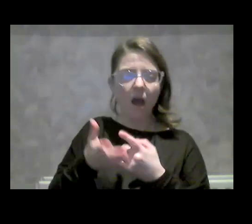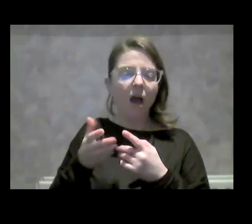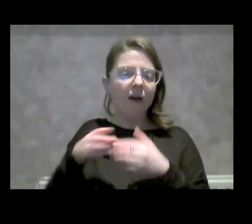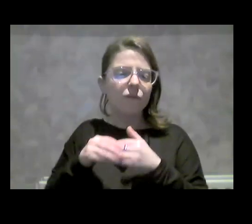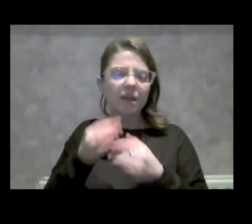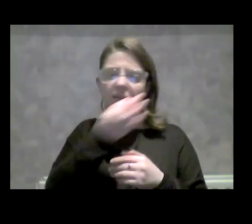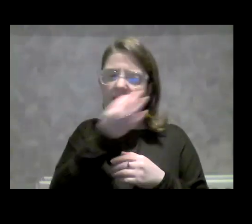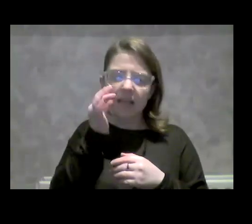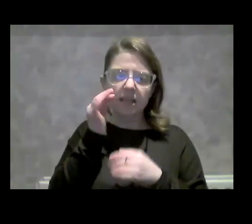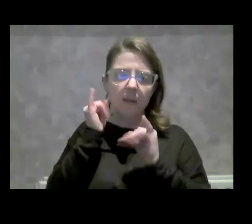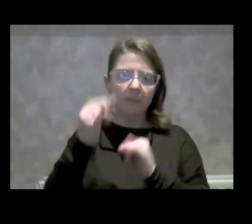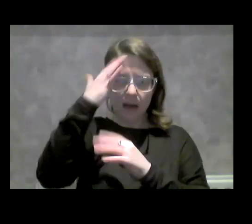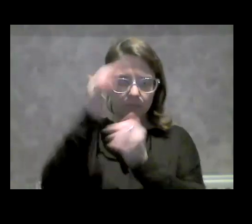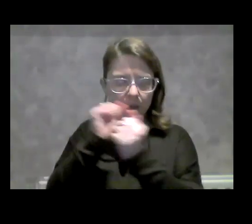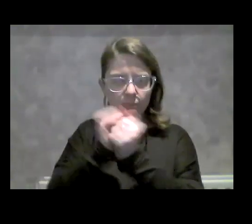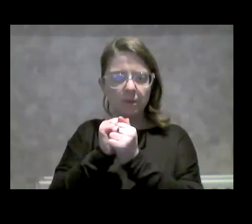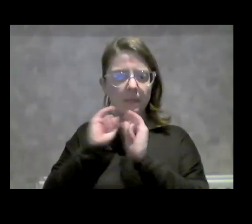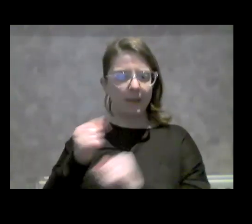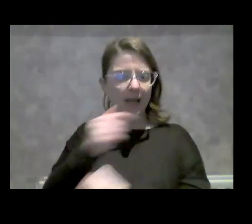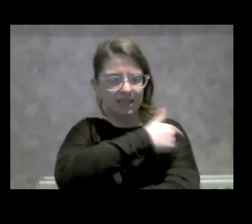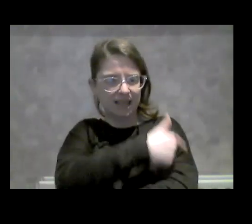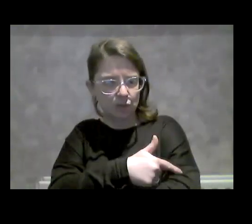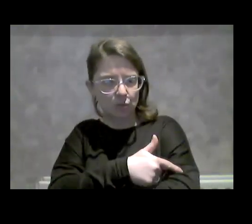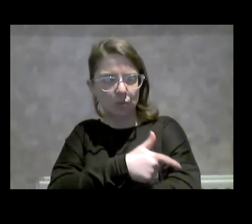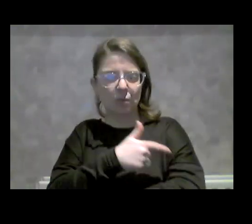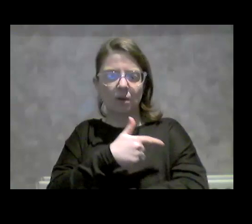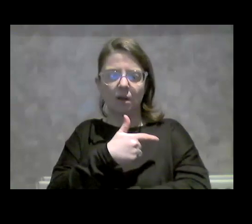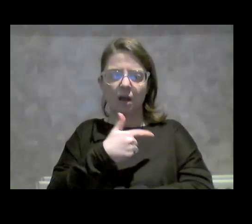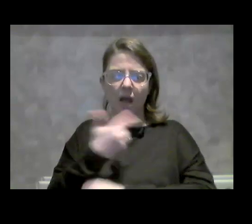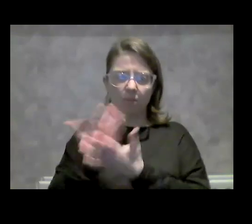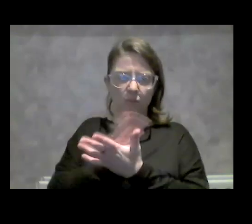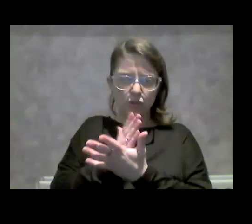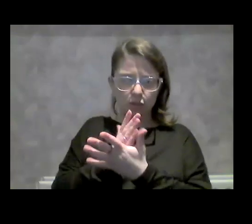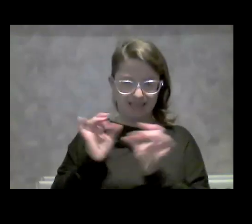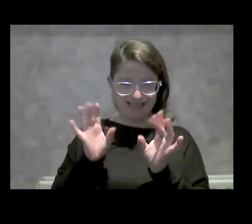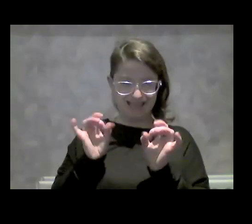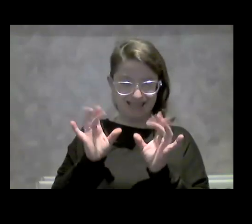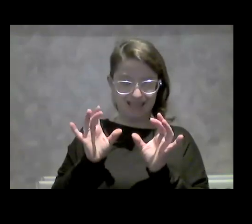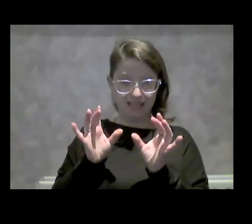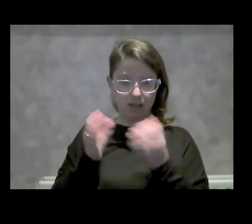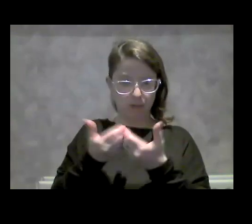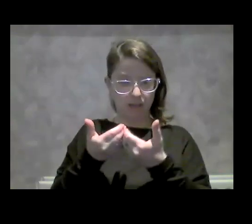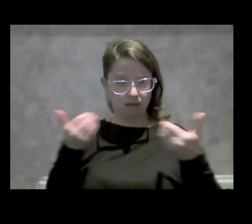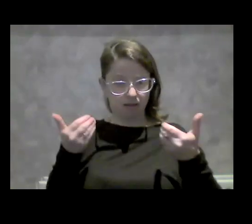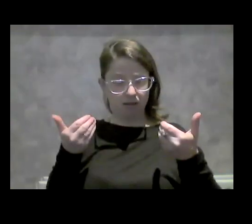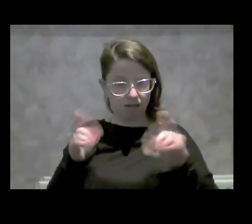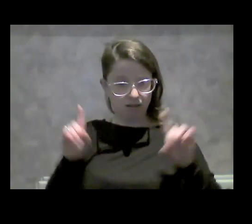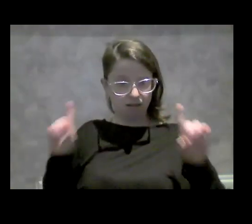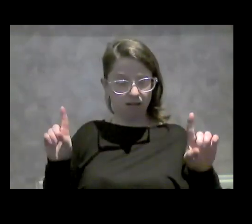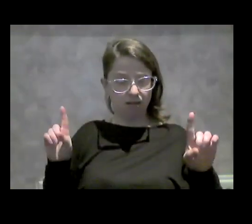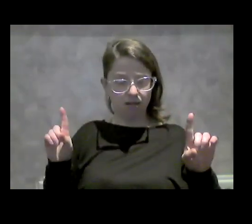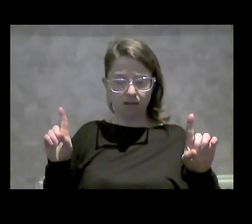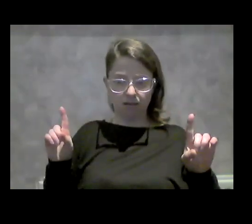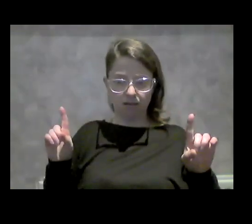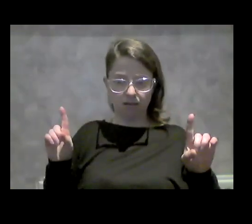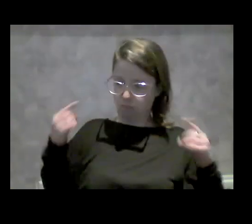bad tattoo, her power tools? I'm not sure, is that it? We part ways. Will I